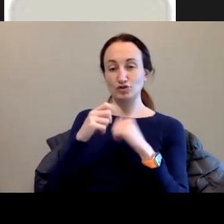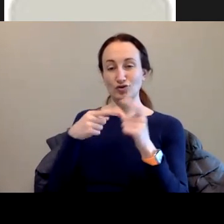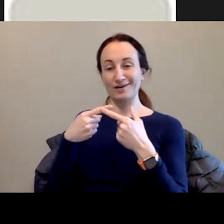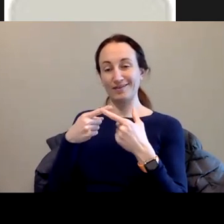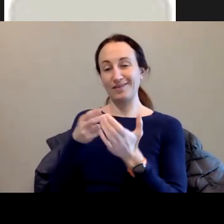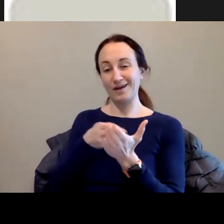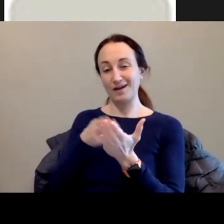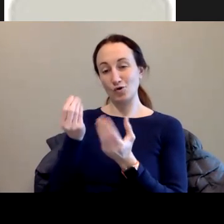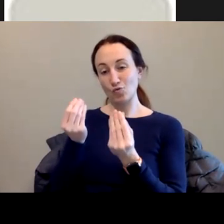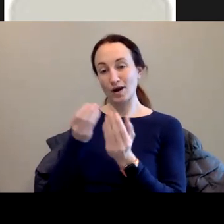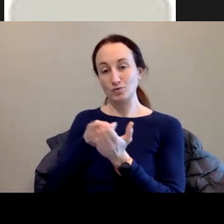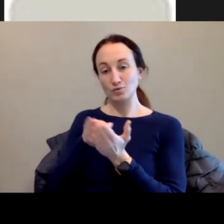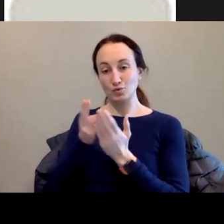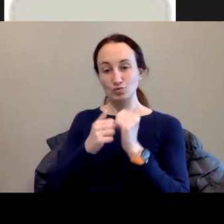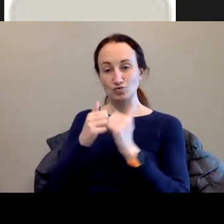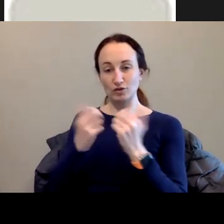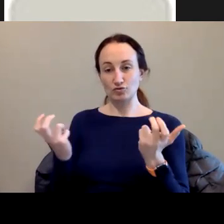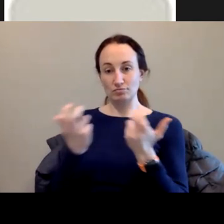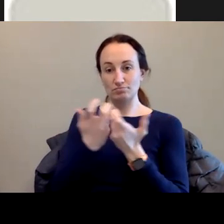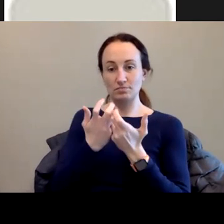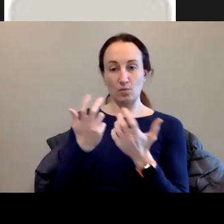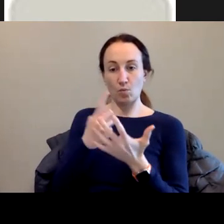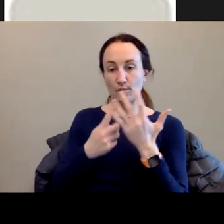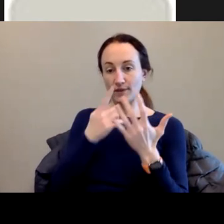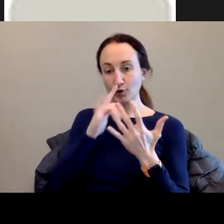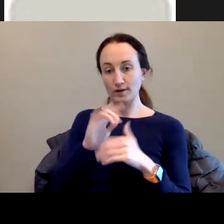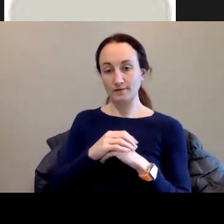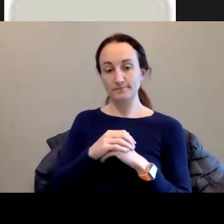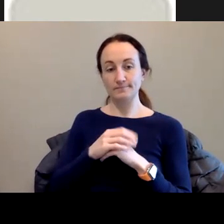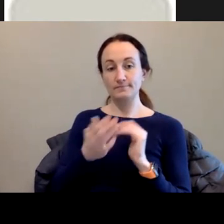how would that look like? So here we again use the